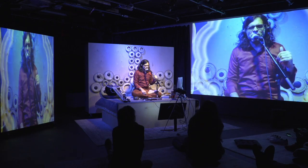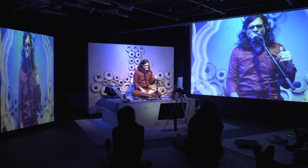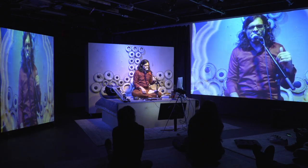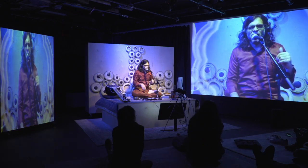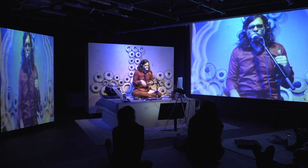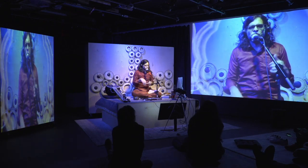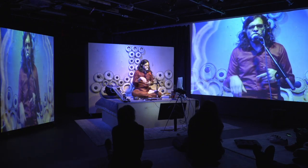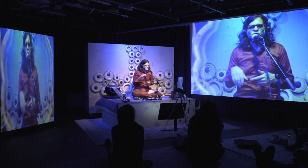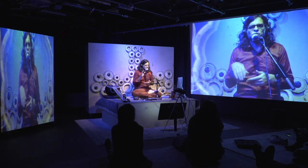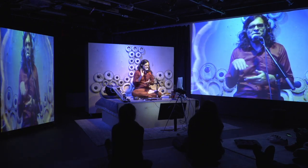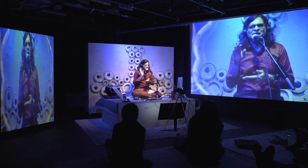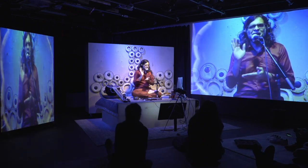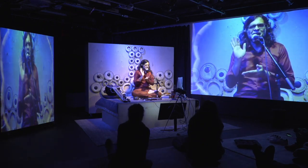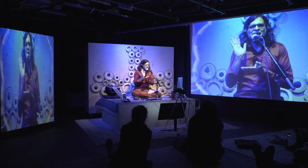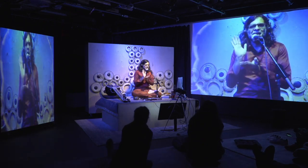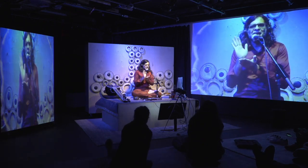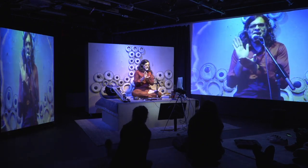And the reverse would be